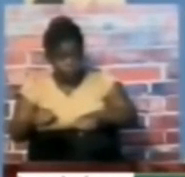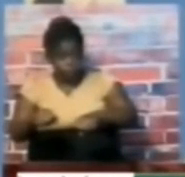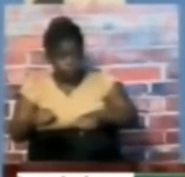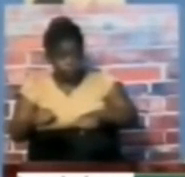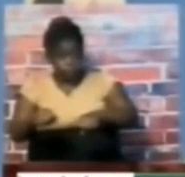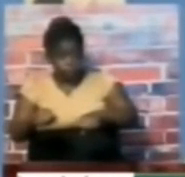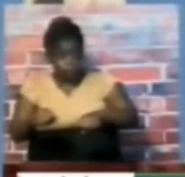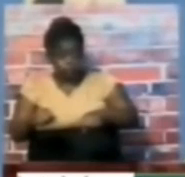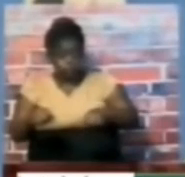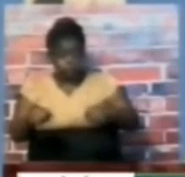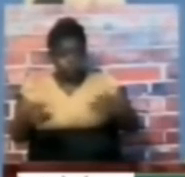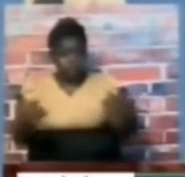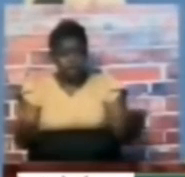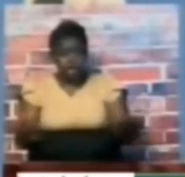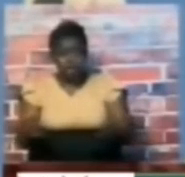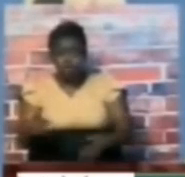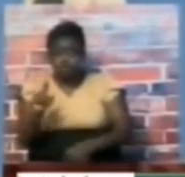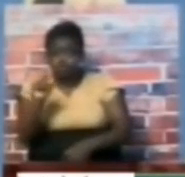and